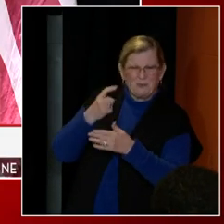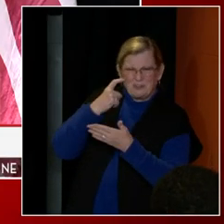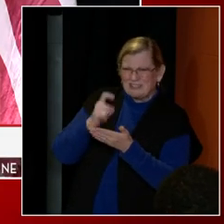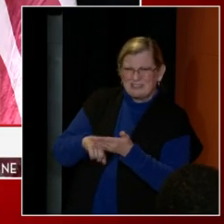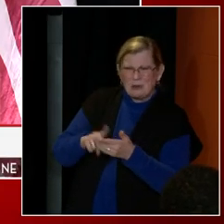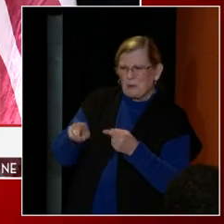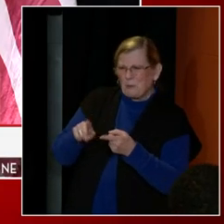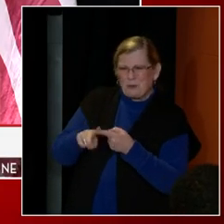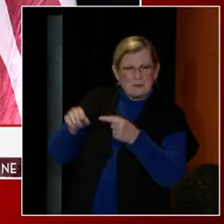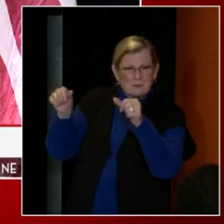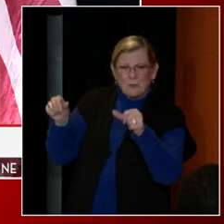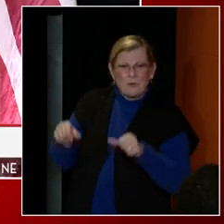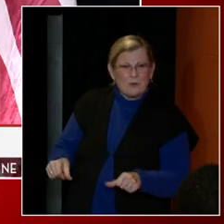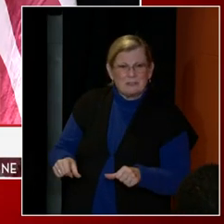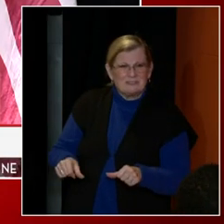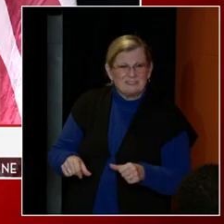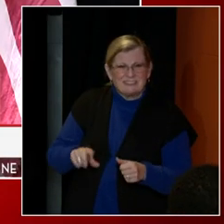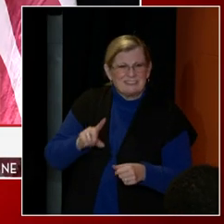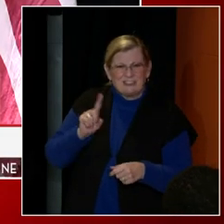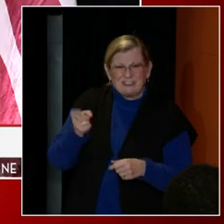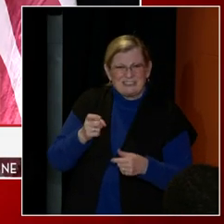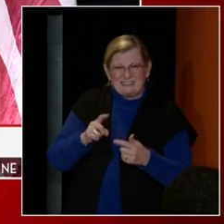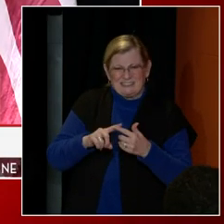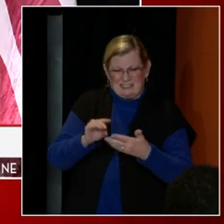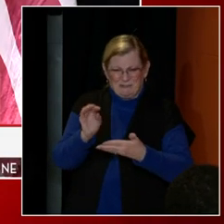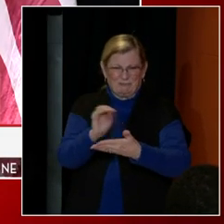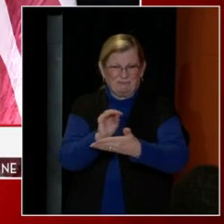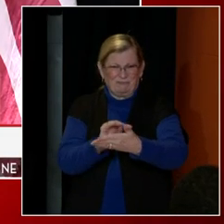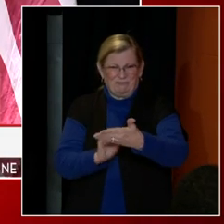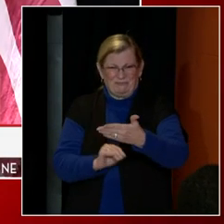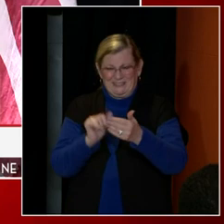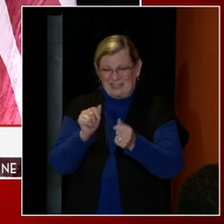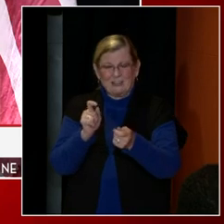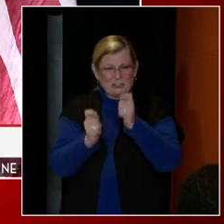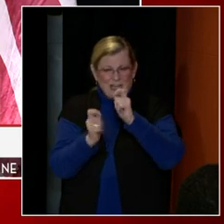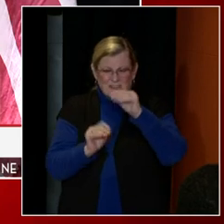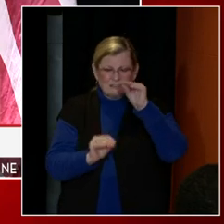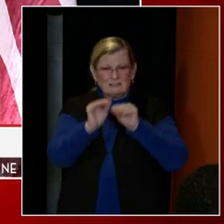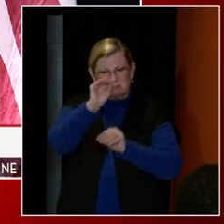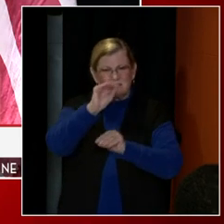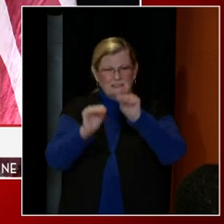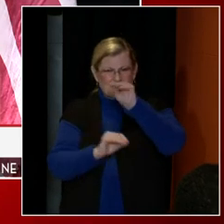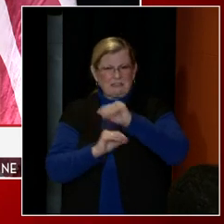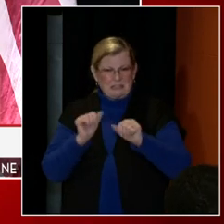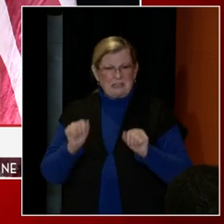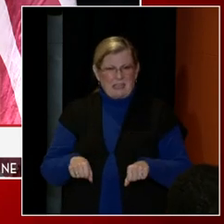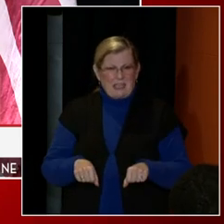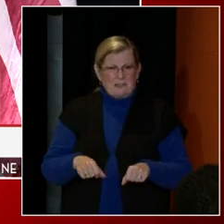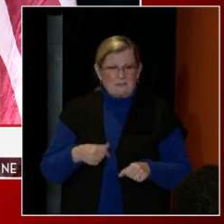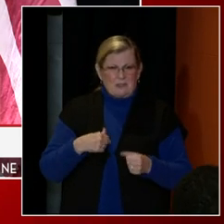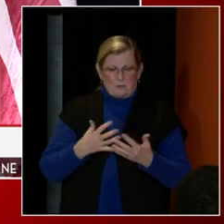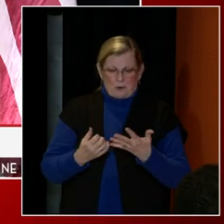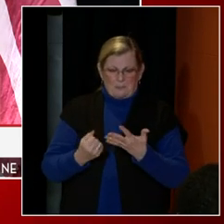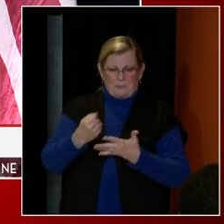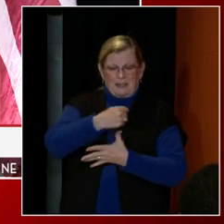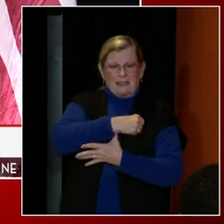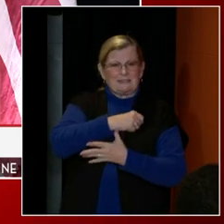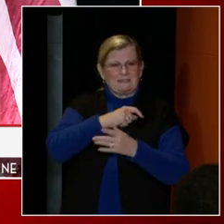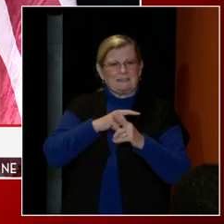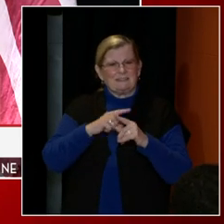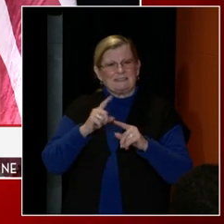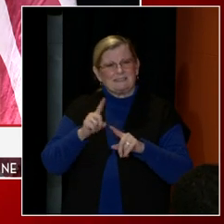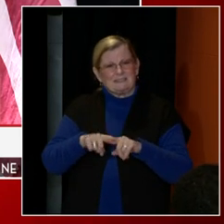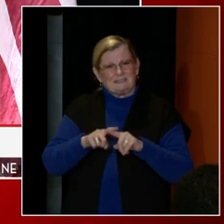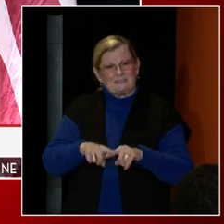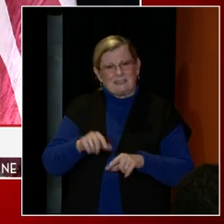is a draft that was subject to change in terms of our priorities after the ACIP meets. And as the ACIP meets